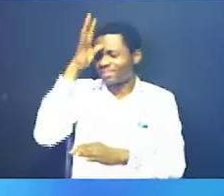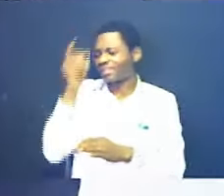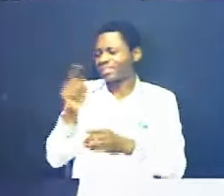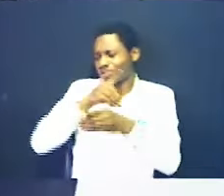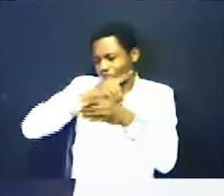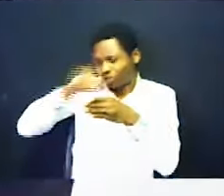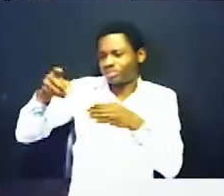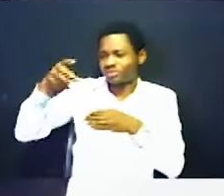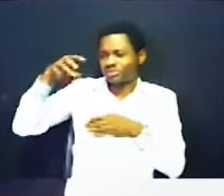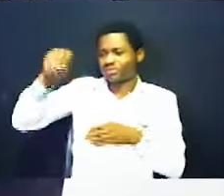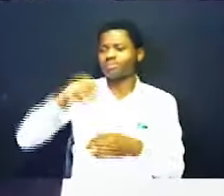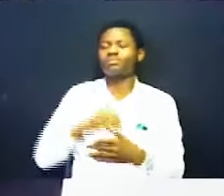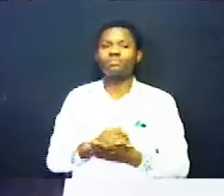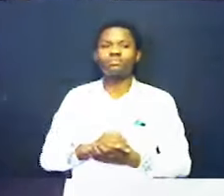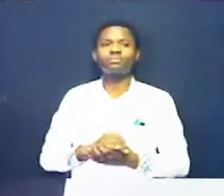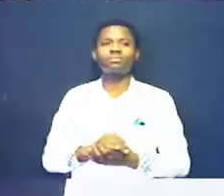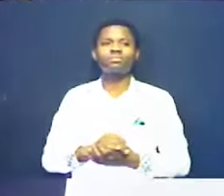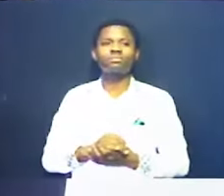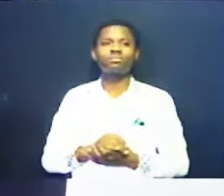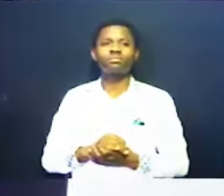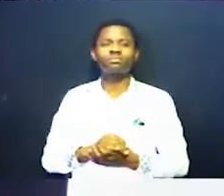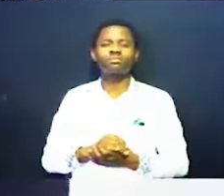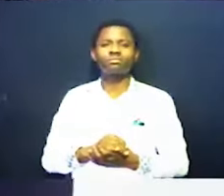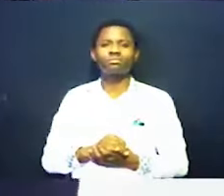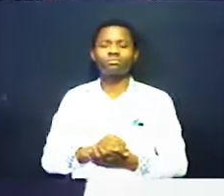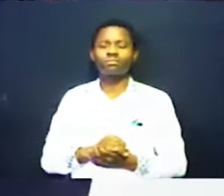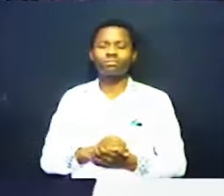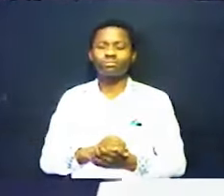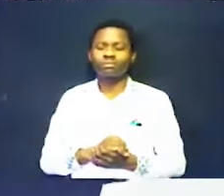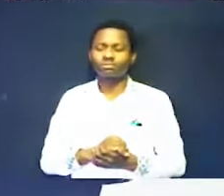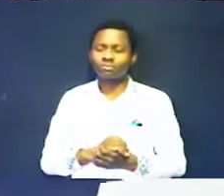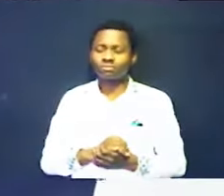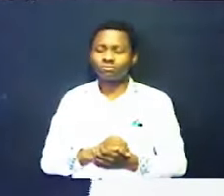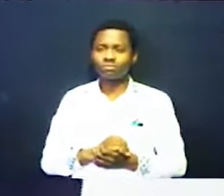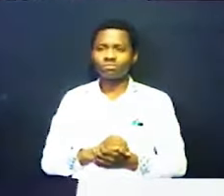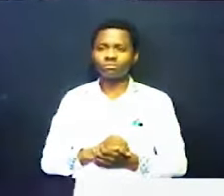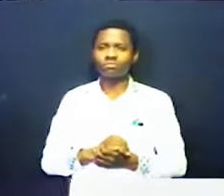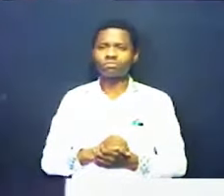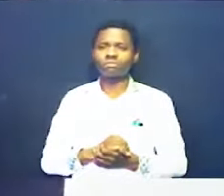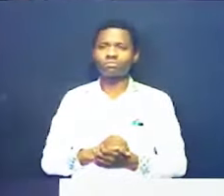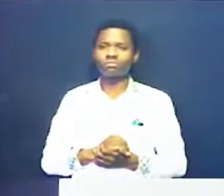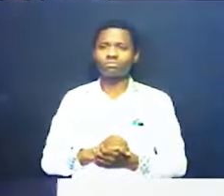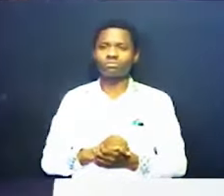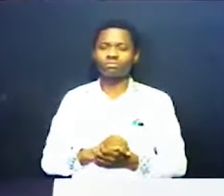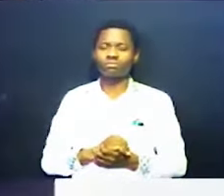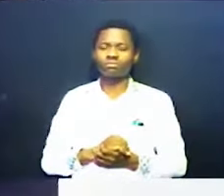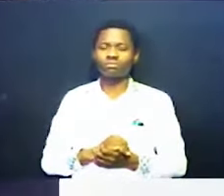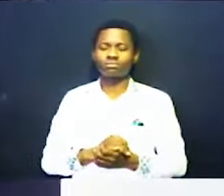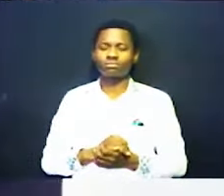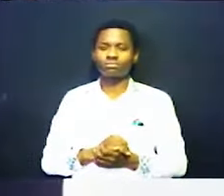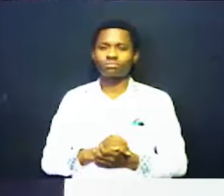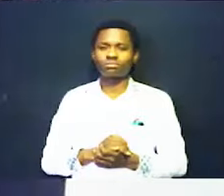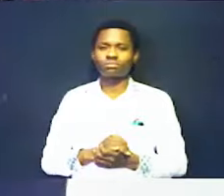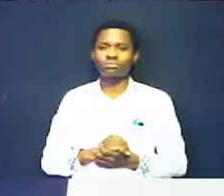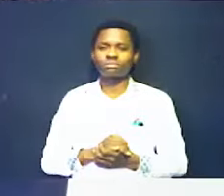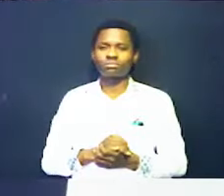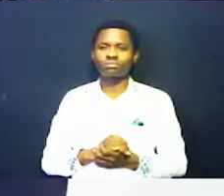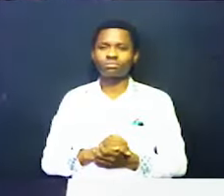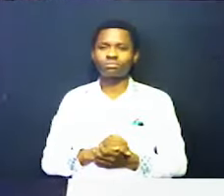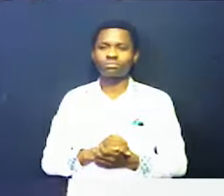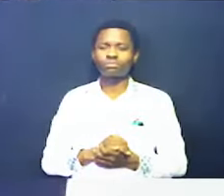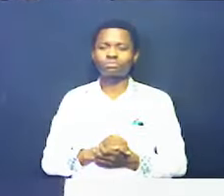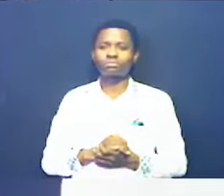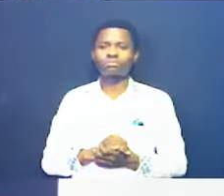Se muhunu asotwe mu amane tenemu a onyankopon eye mo se mma na oba ben na owoho a